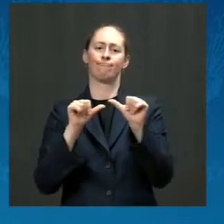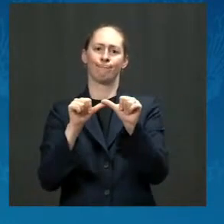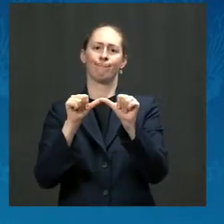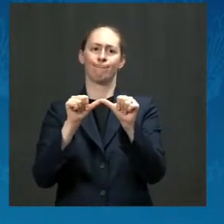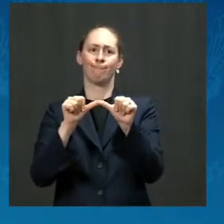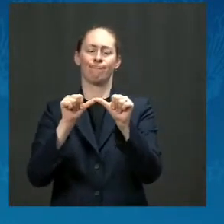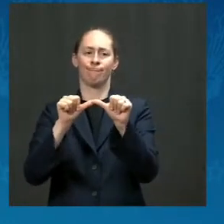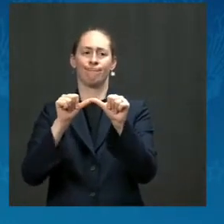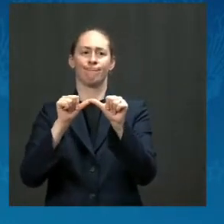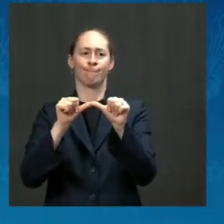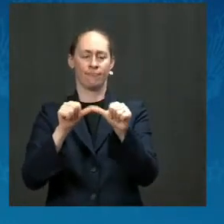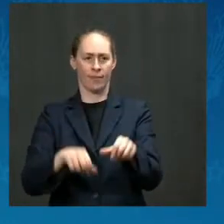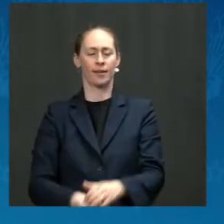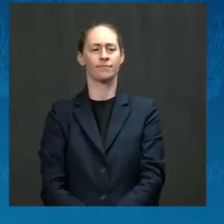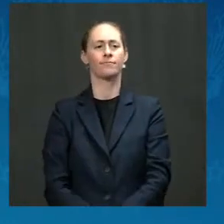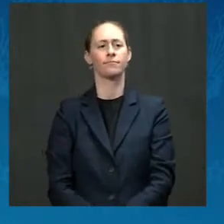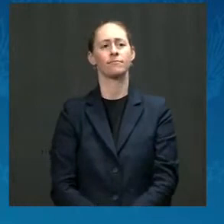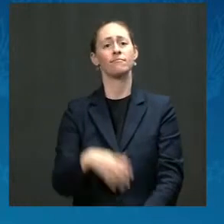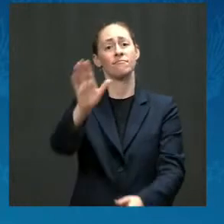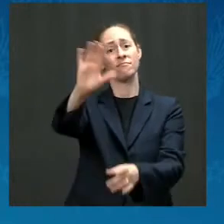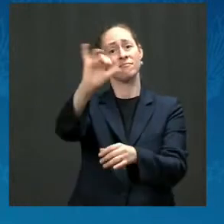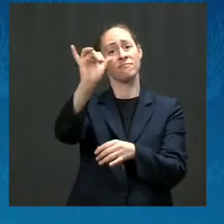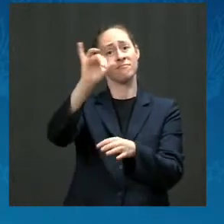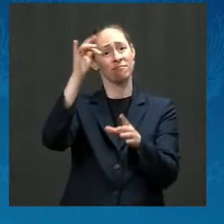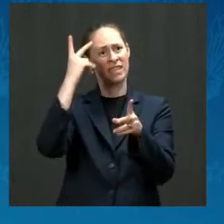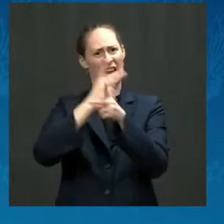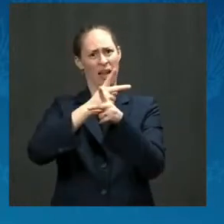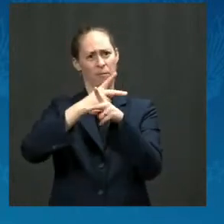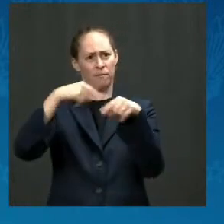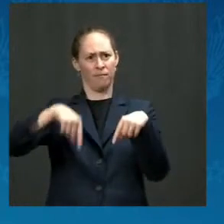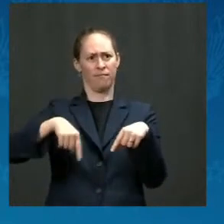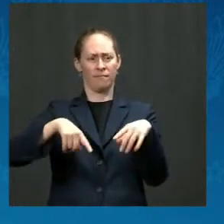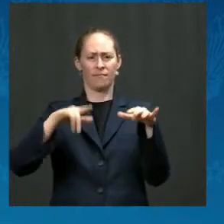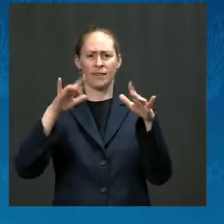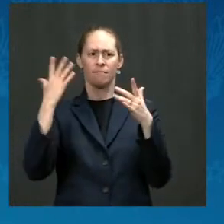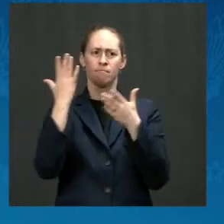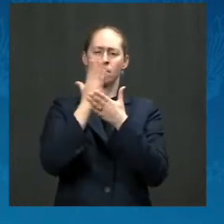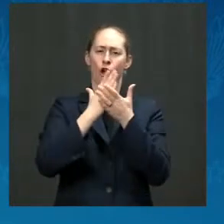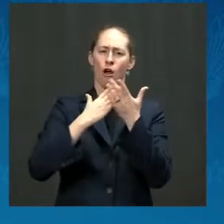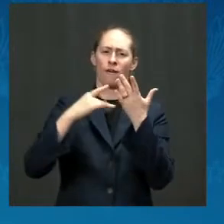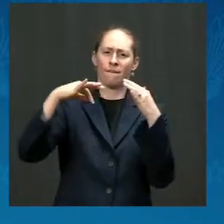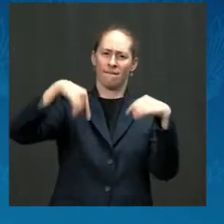health centers as part of the fabric and the trusted